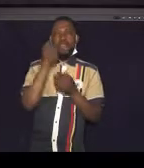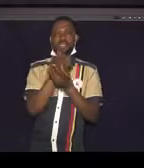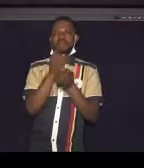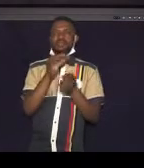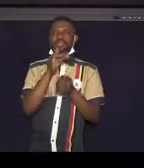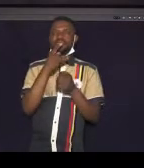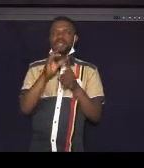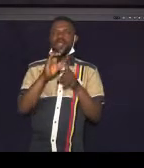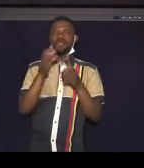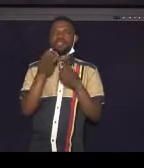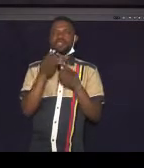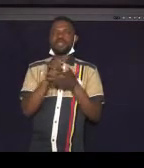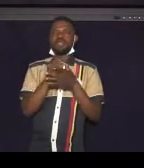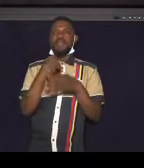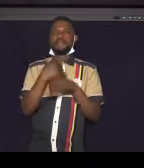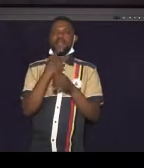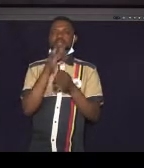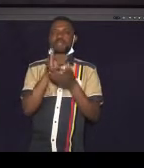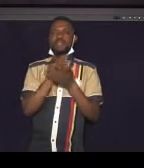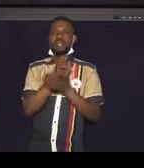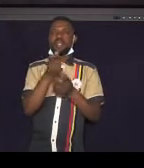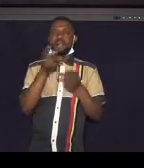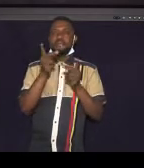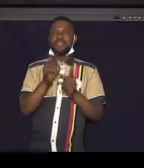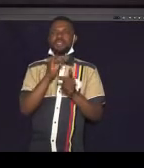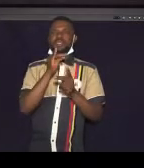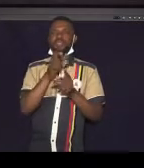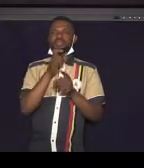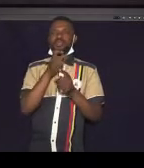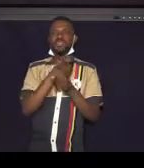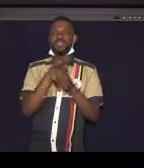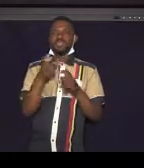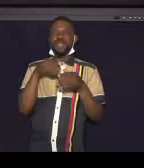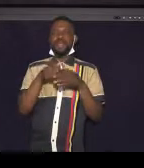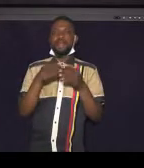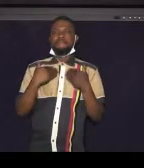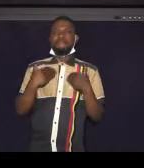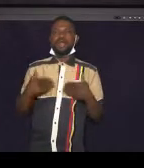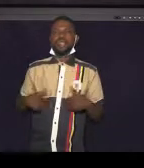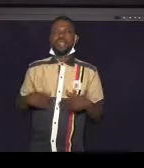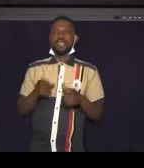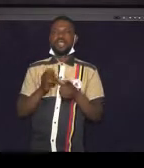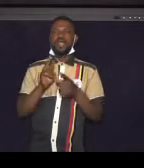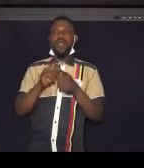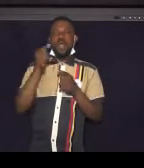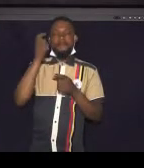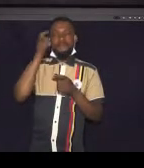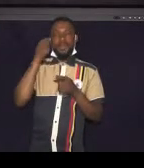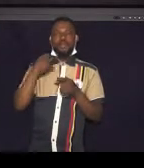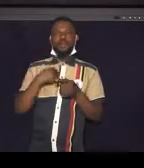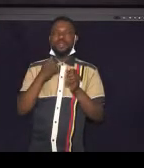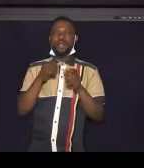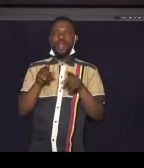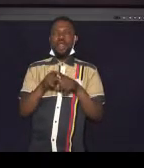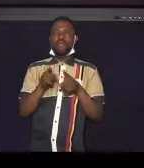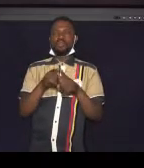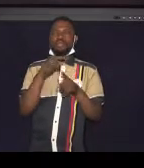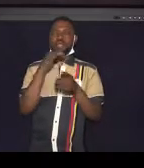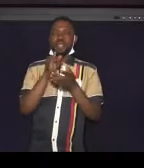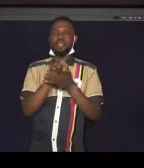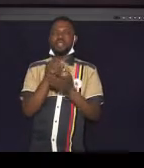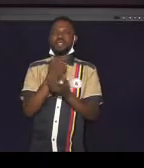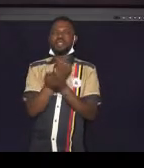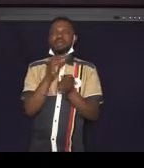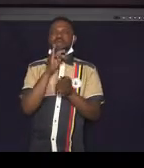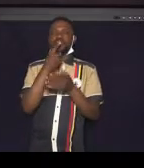is a condition which ensures that a person is not injured in body or mind. We can also say safety is